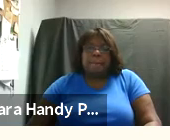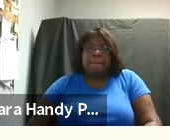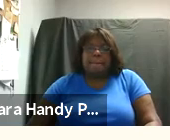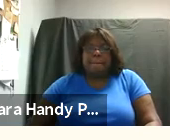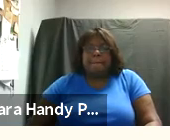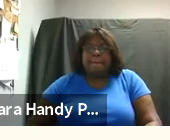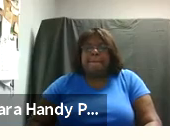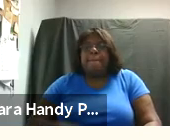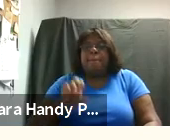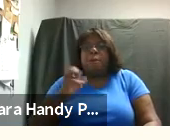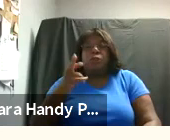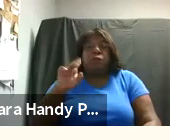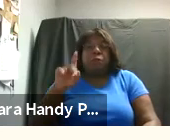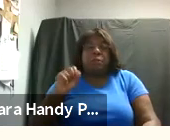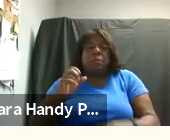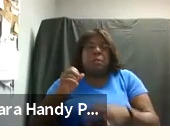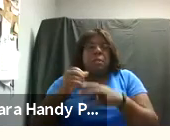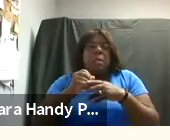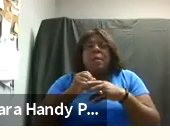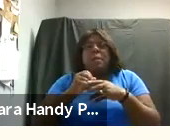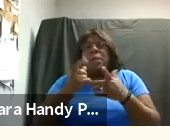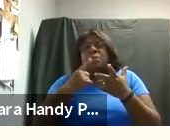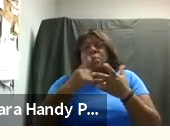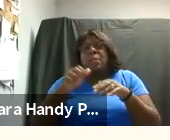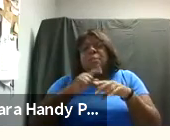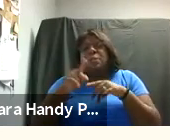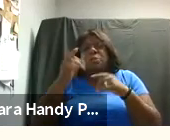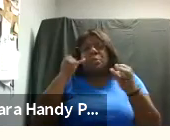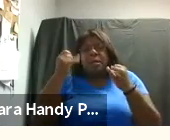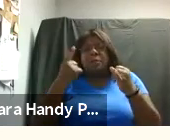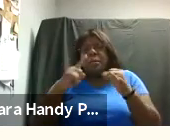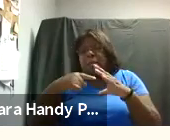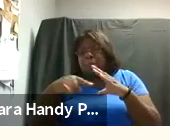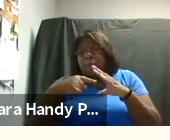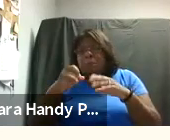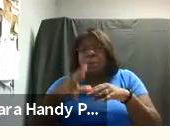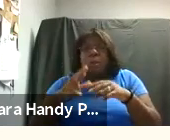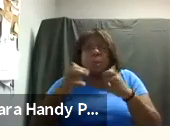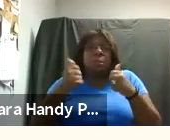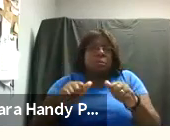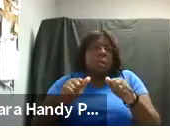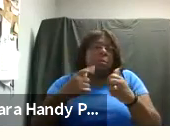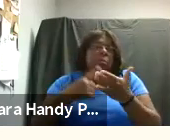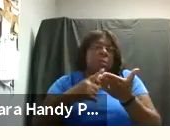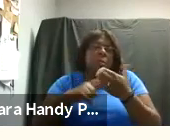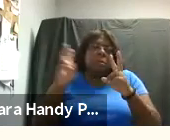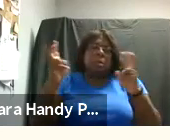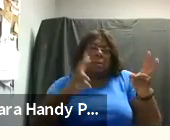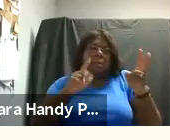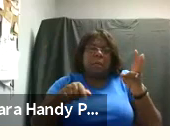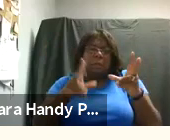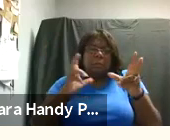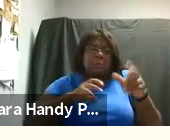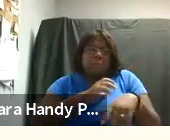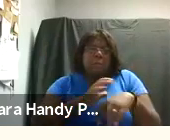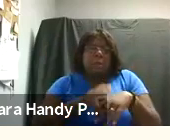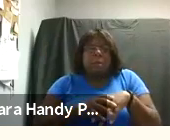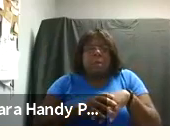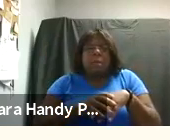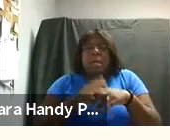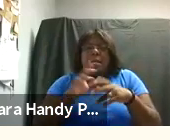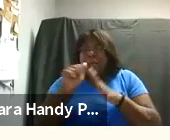It's Chris Lavish. Kathy, would you like us just to send you some ideas via email, or are we going to try to revisit this topic in this committee? Is that an